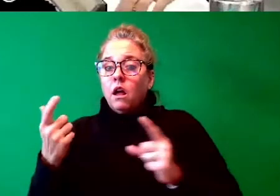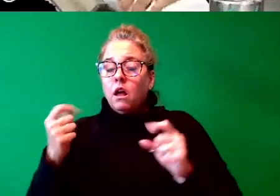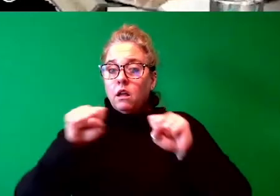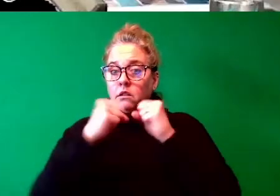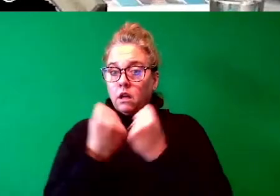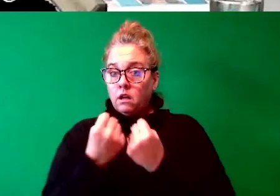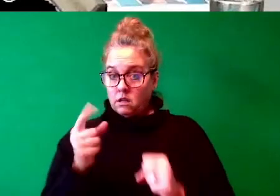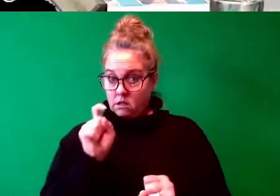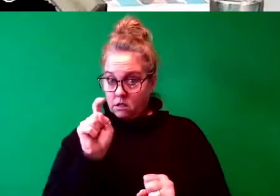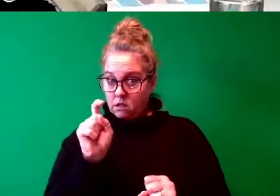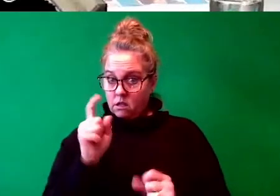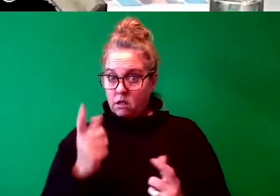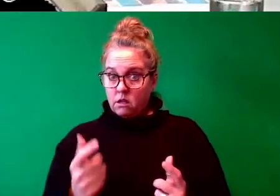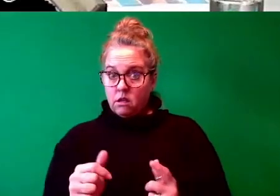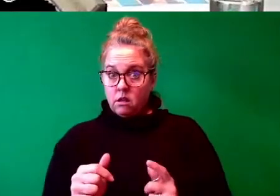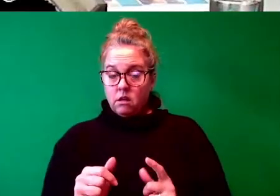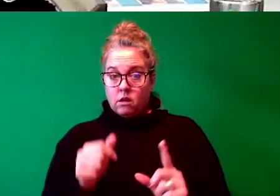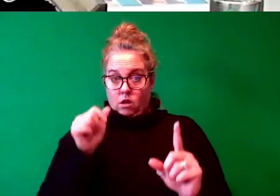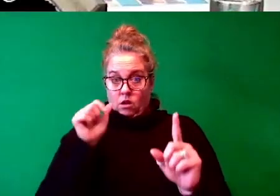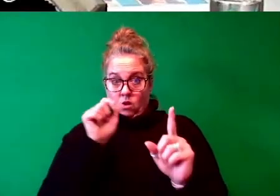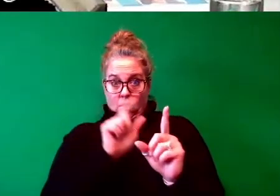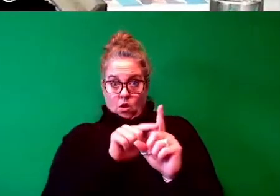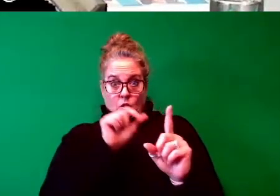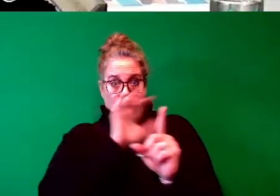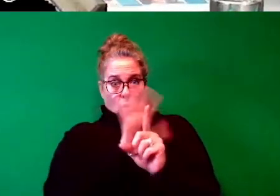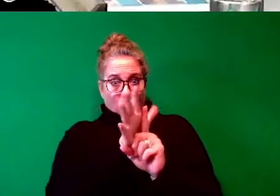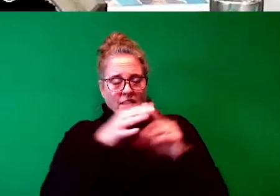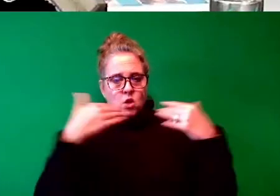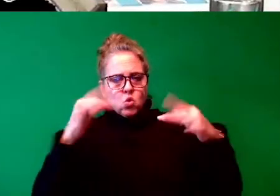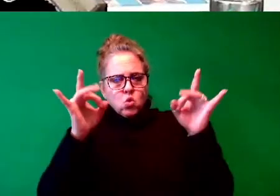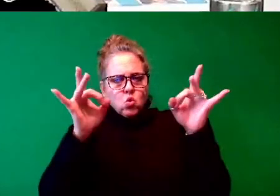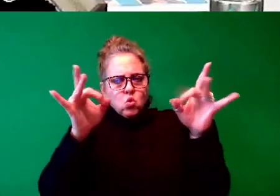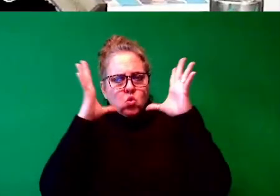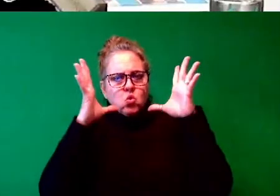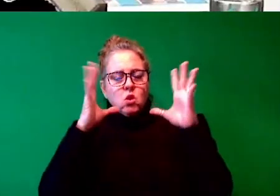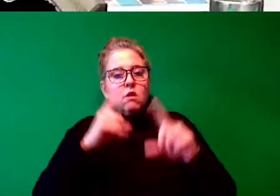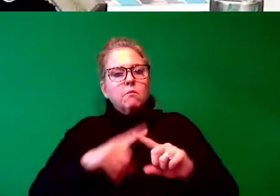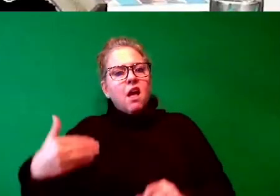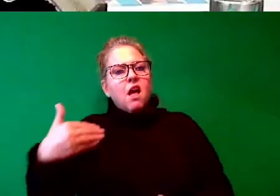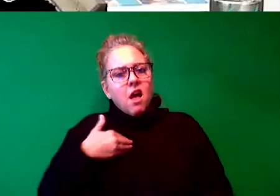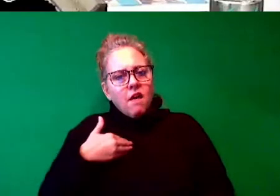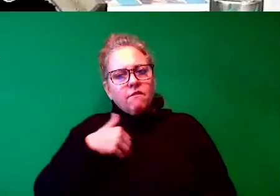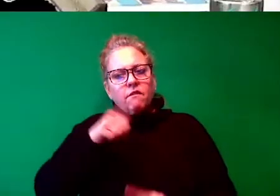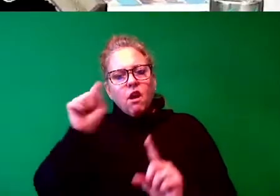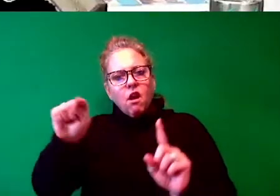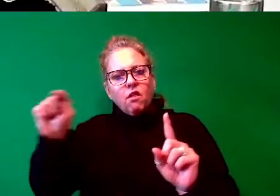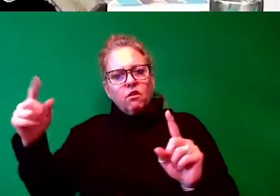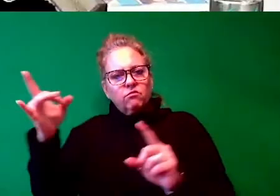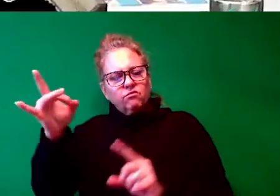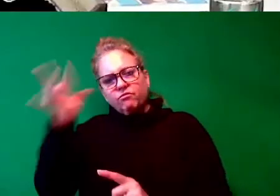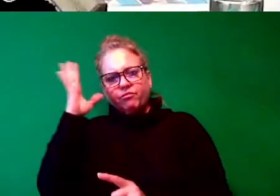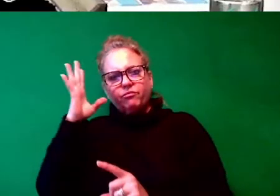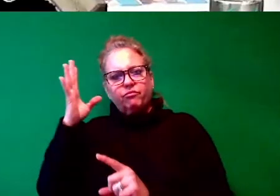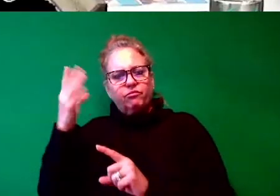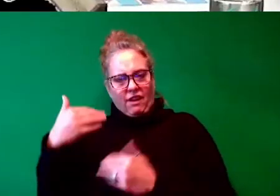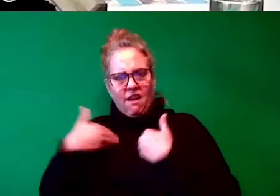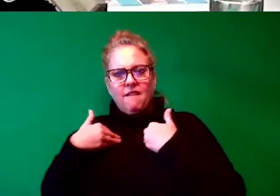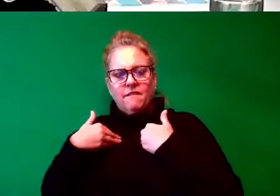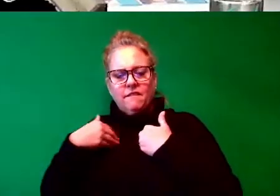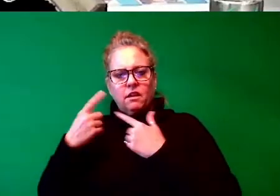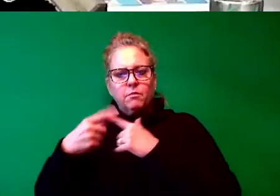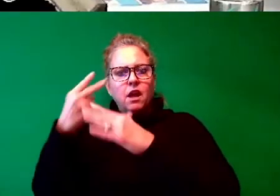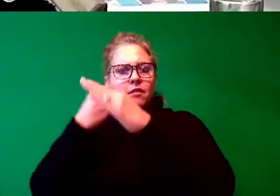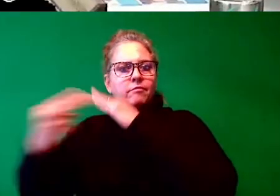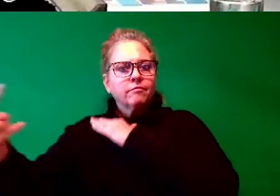than COVID-19 that we know of already, and we anxiously await another novel disease, which by